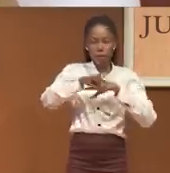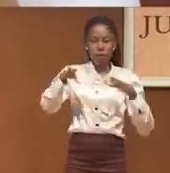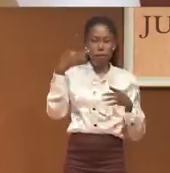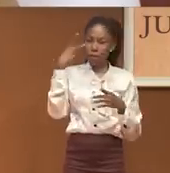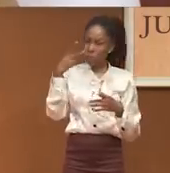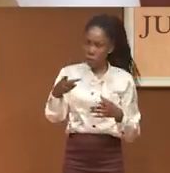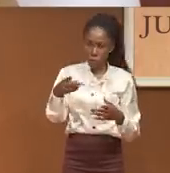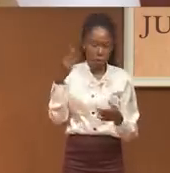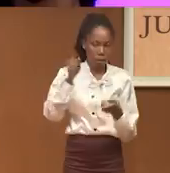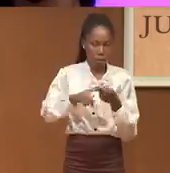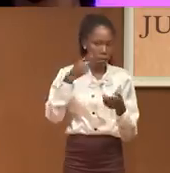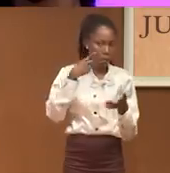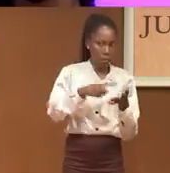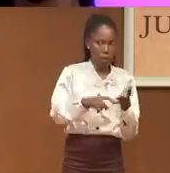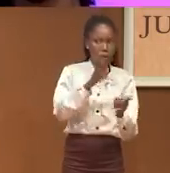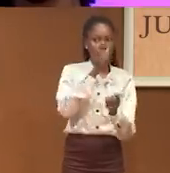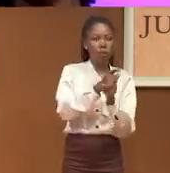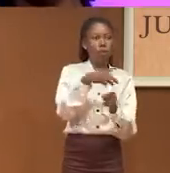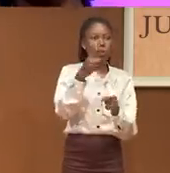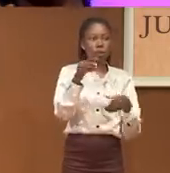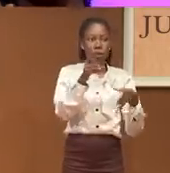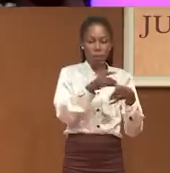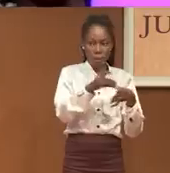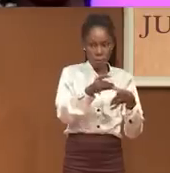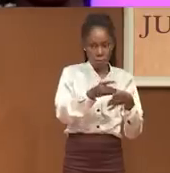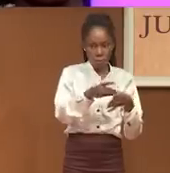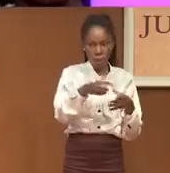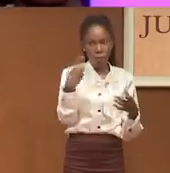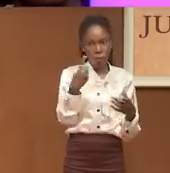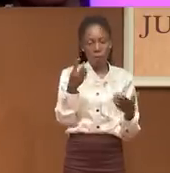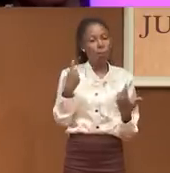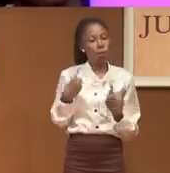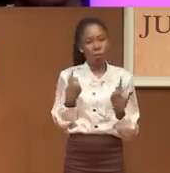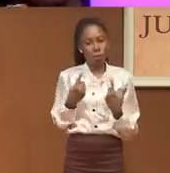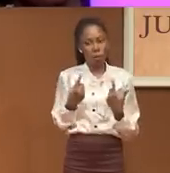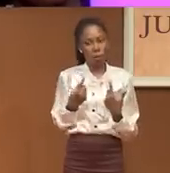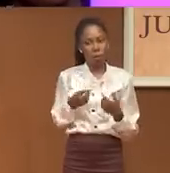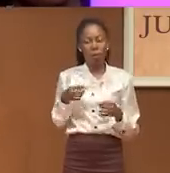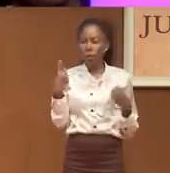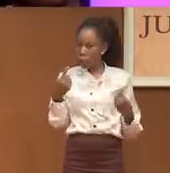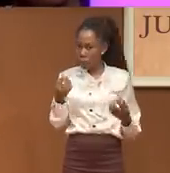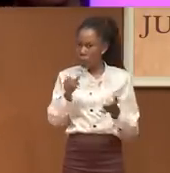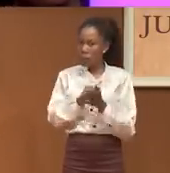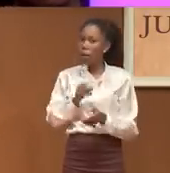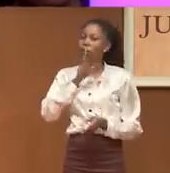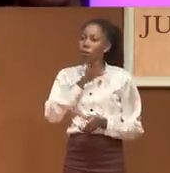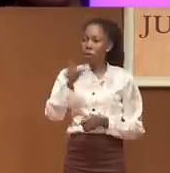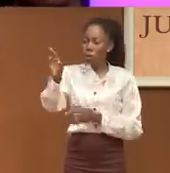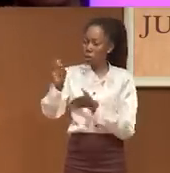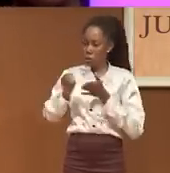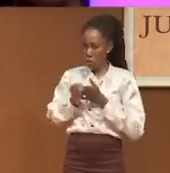physical inspection of the... No, I only had Abuja Municipal, the document, yeah, that is the right owner of the